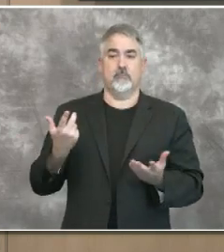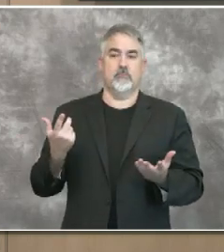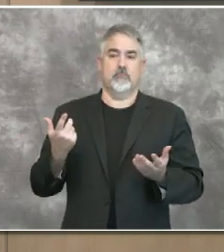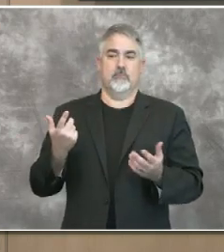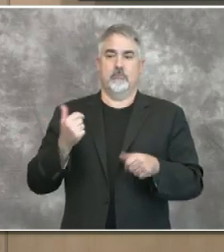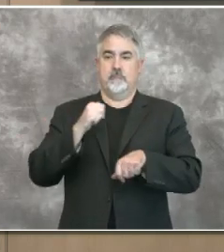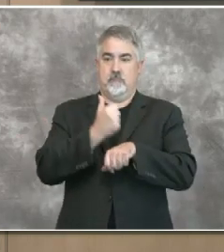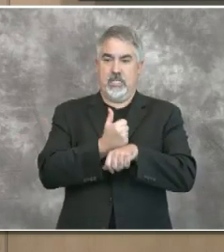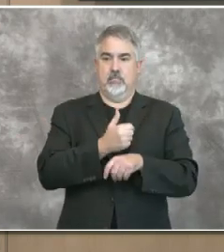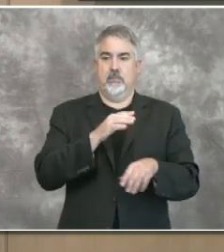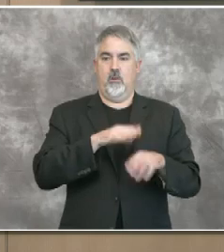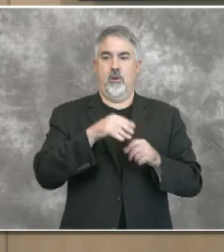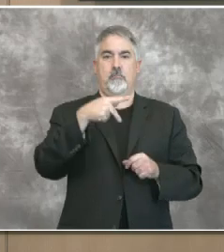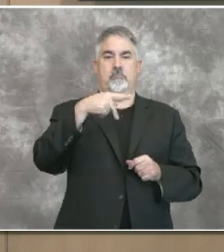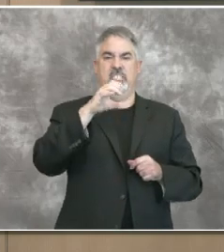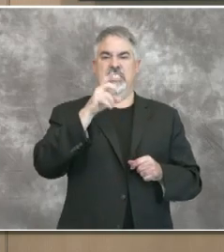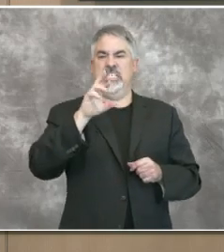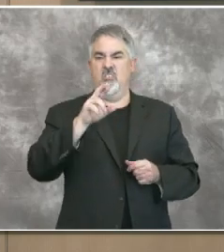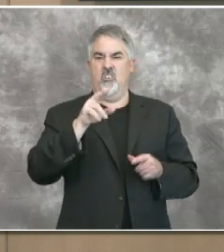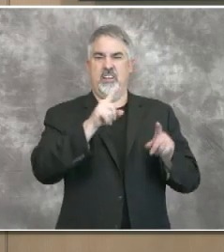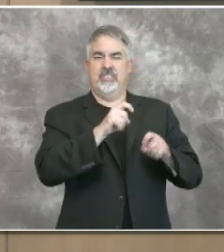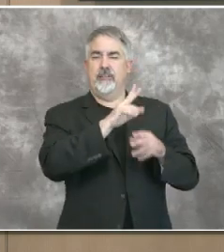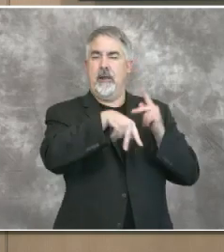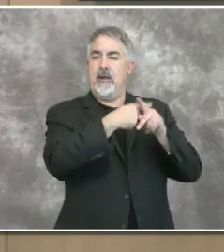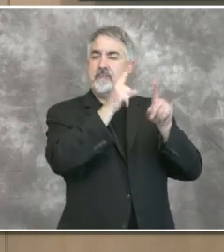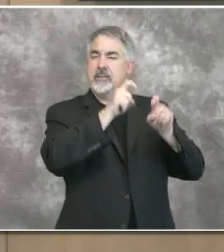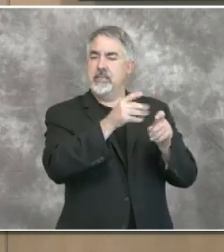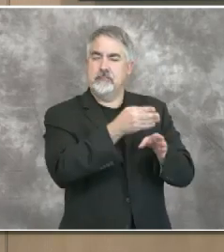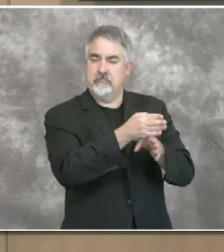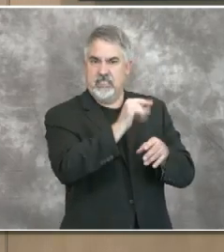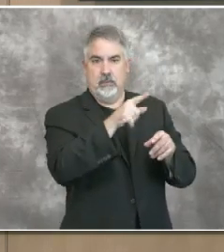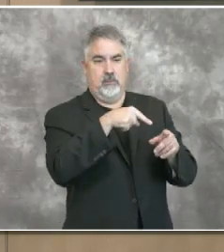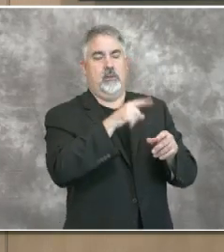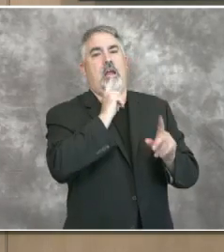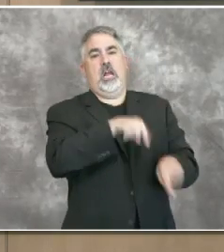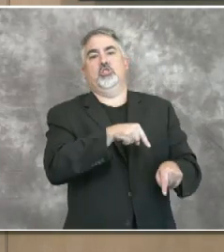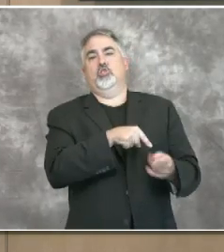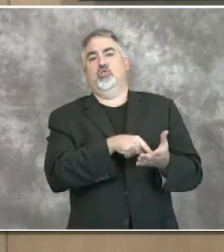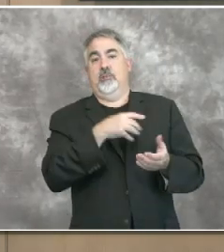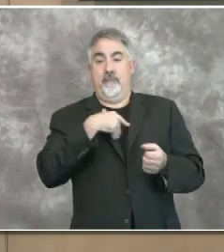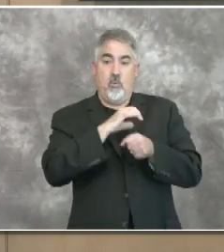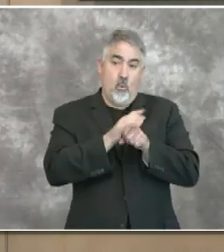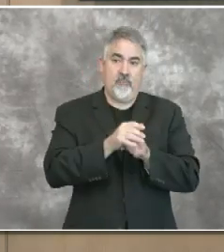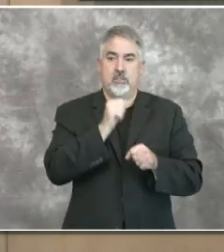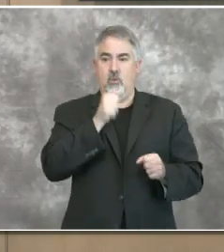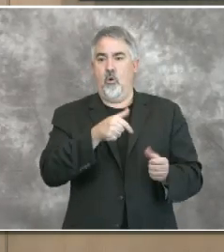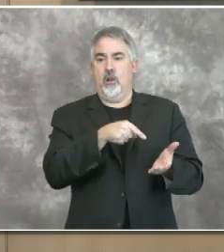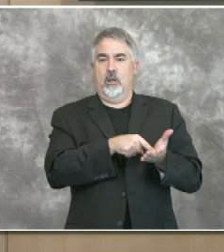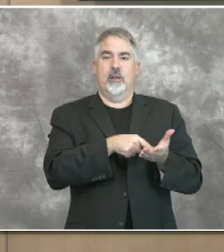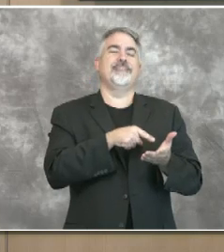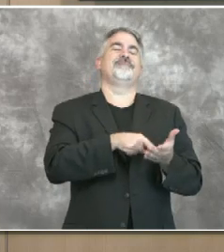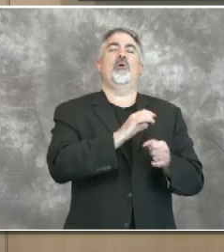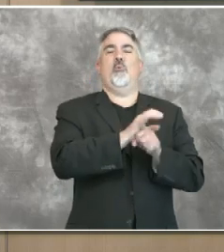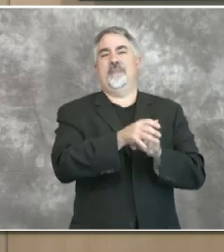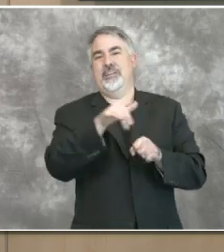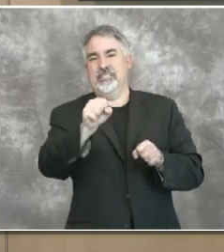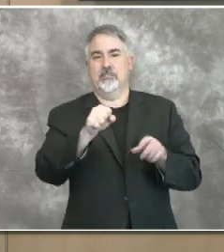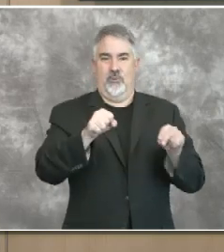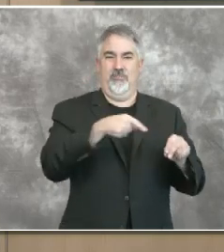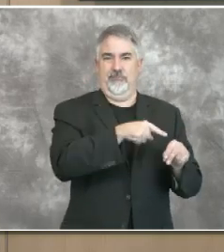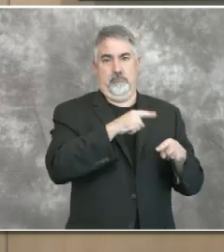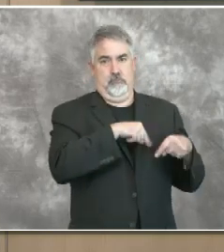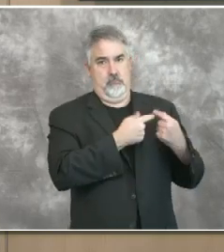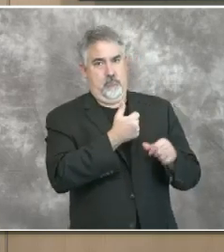testing, looking for the RNA of the virus that causes disease. And that is considered to be a confirmed test when we